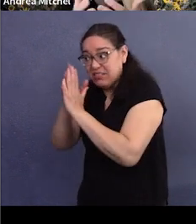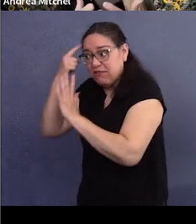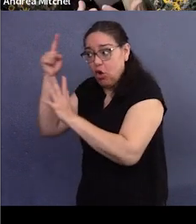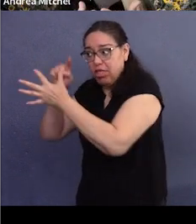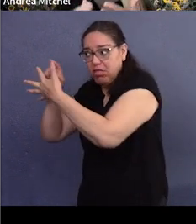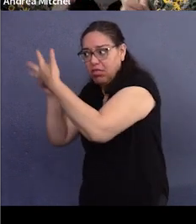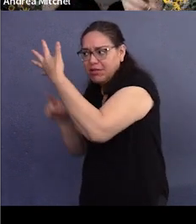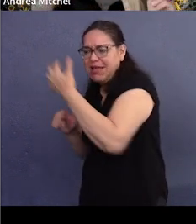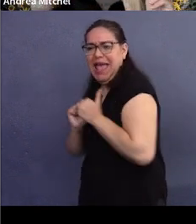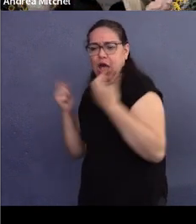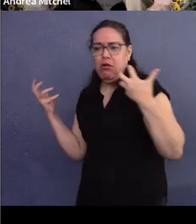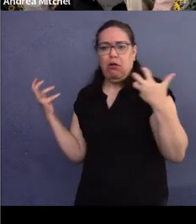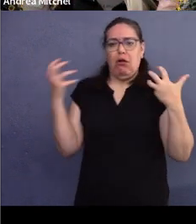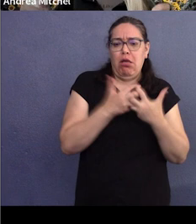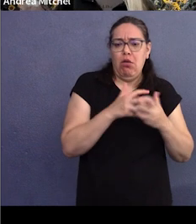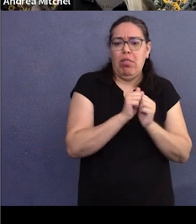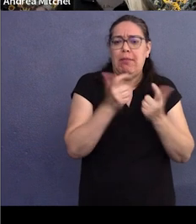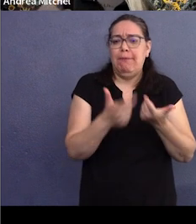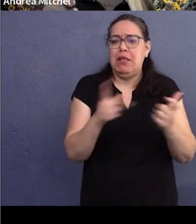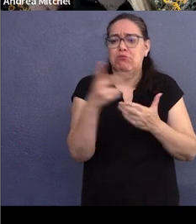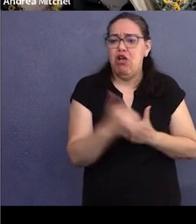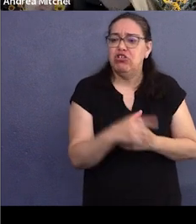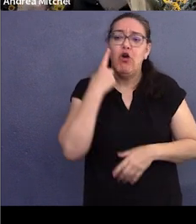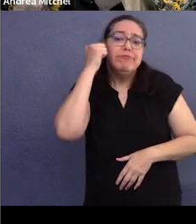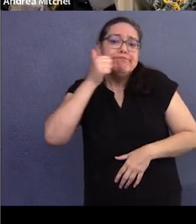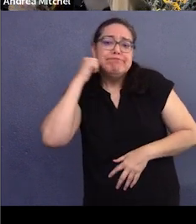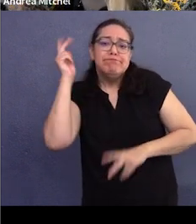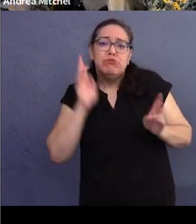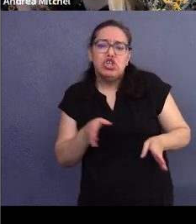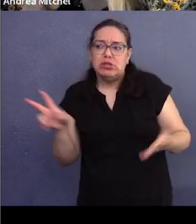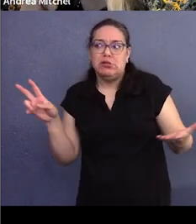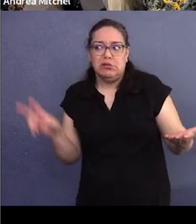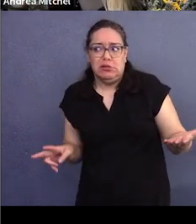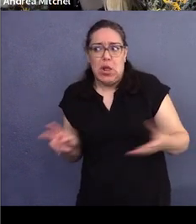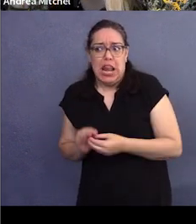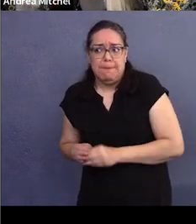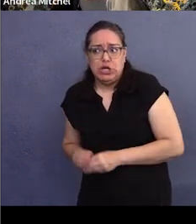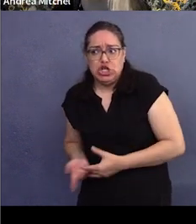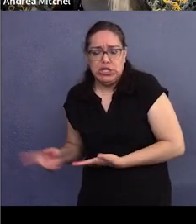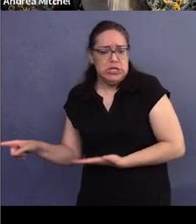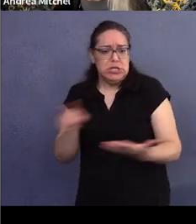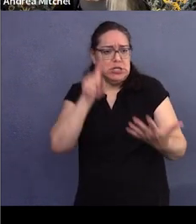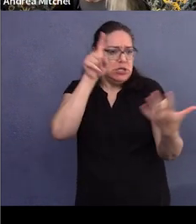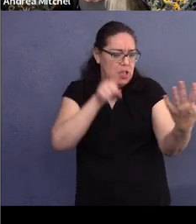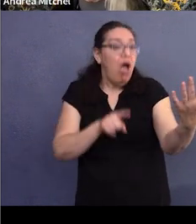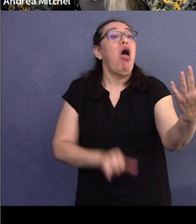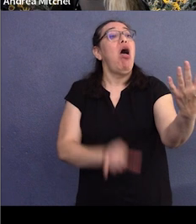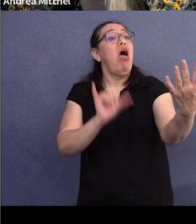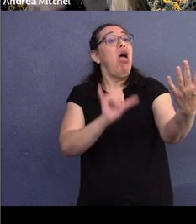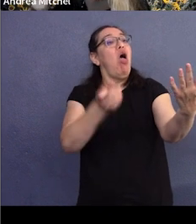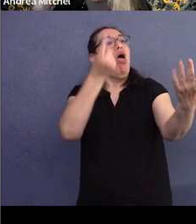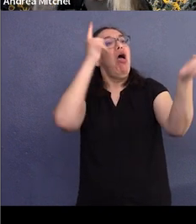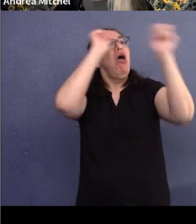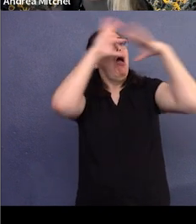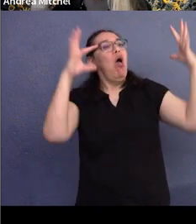big project. So it's for a lay person to read and go, oh, I get it. So you're okay. So this is what you're going to be doing.